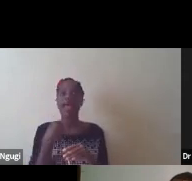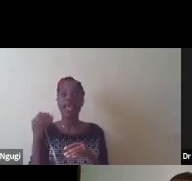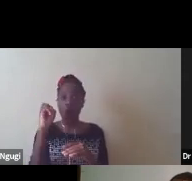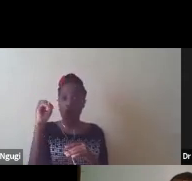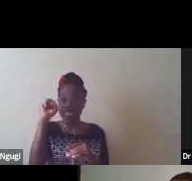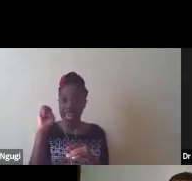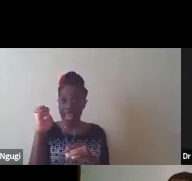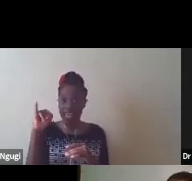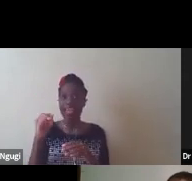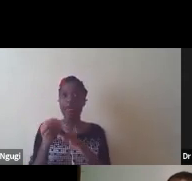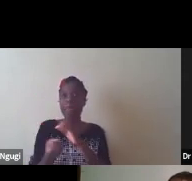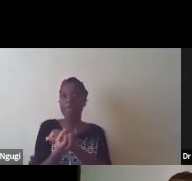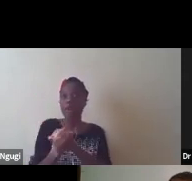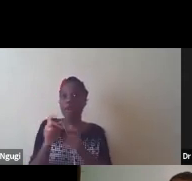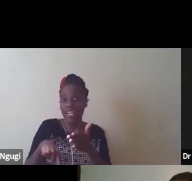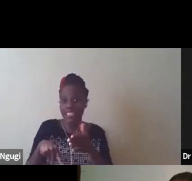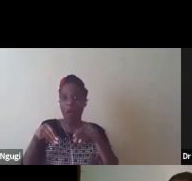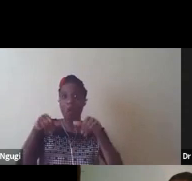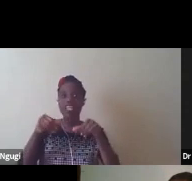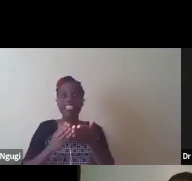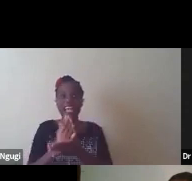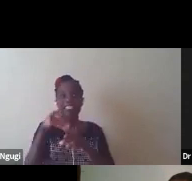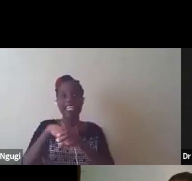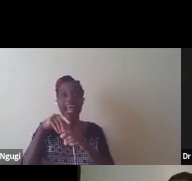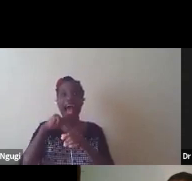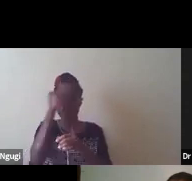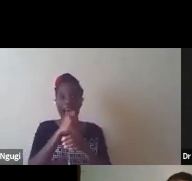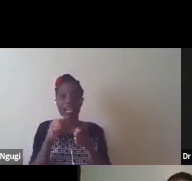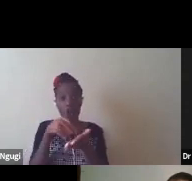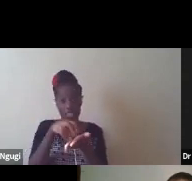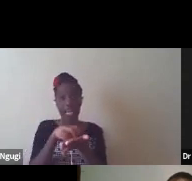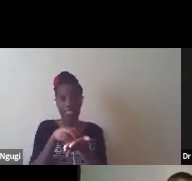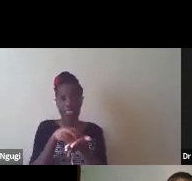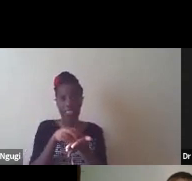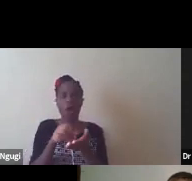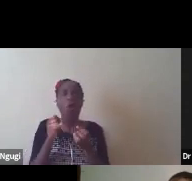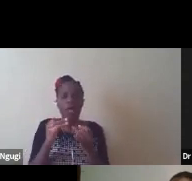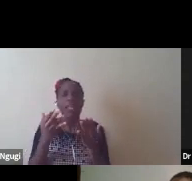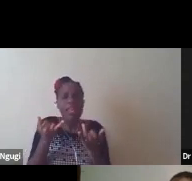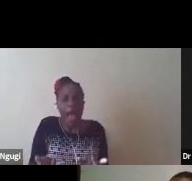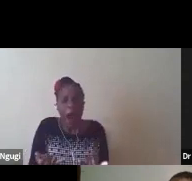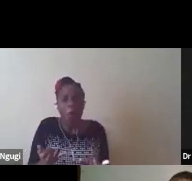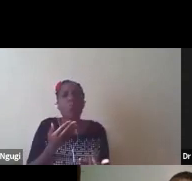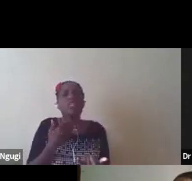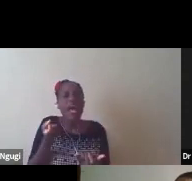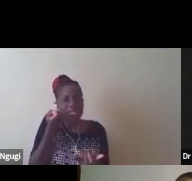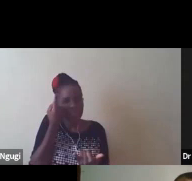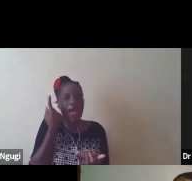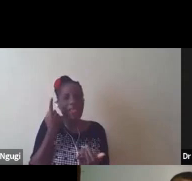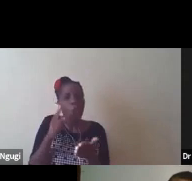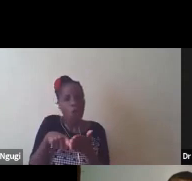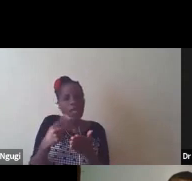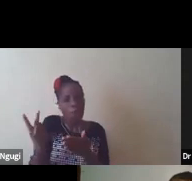the African context, quality rights in an African context. Now, what I'd like to find out from you as you mesh in what Dr. Osei and